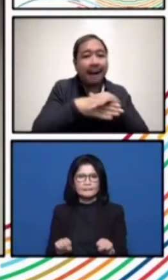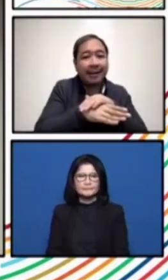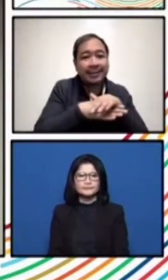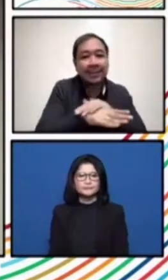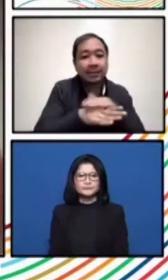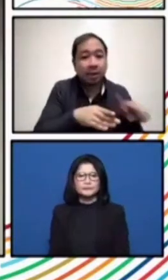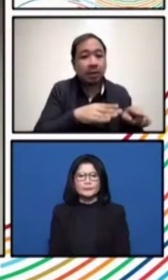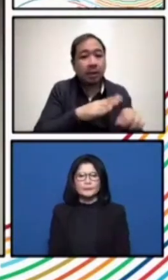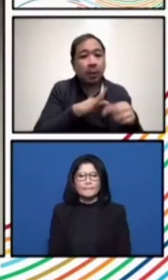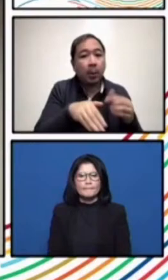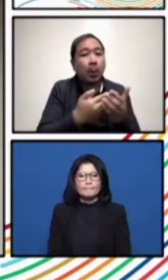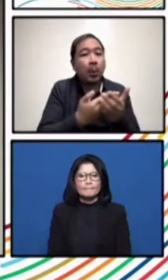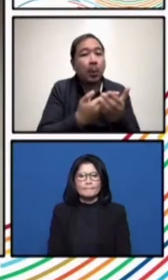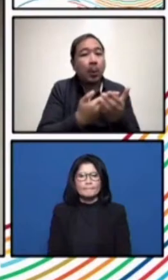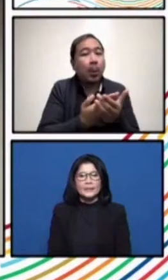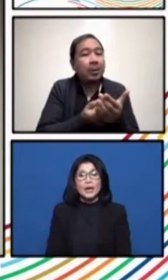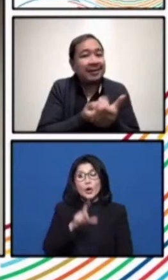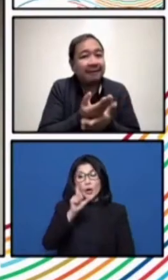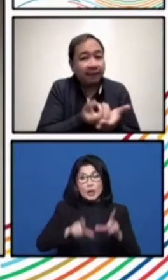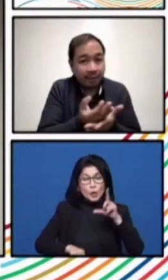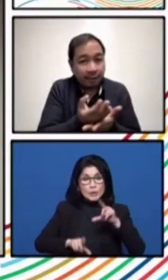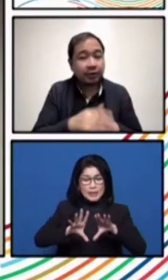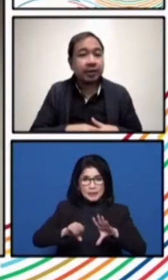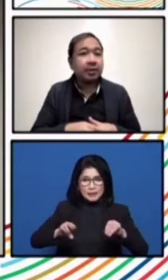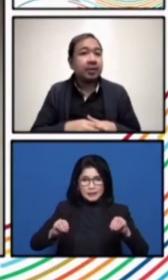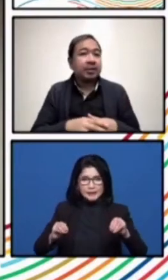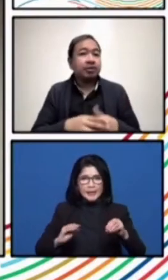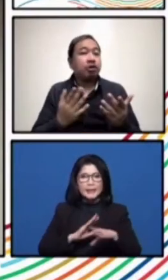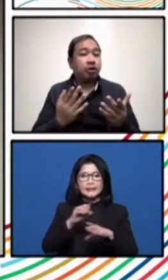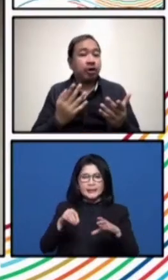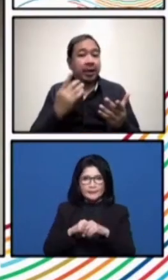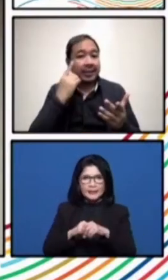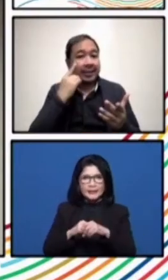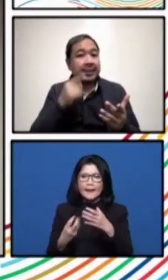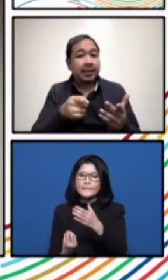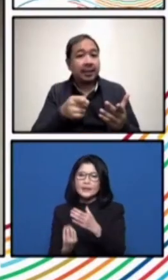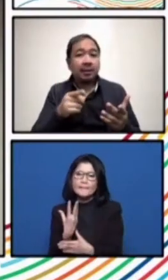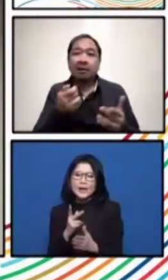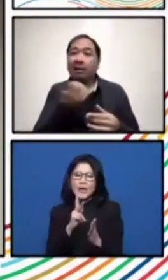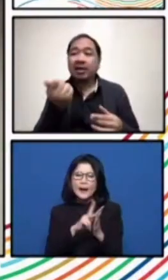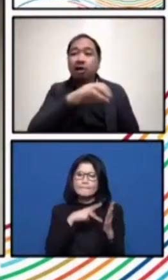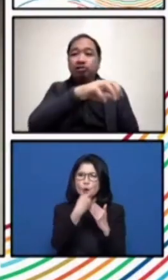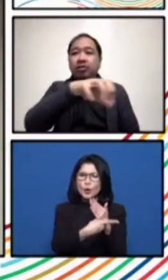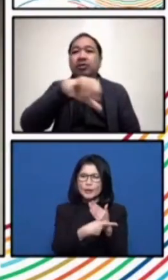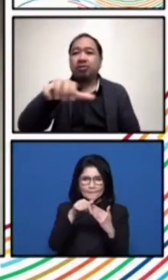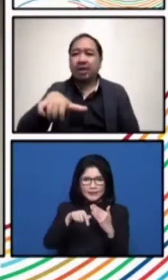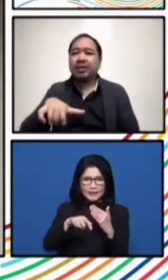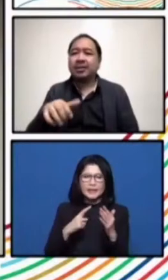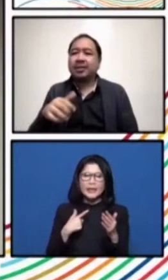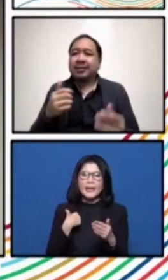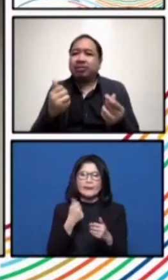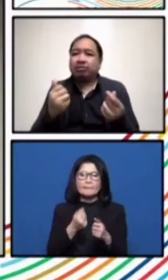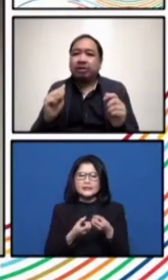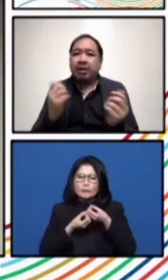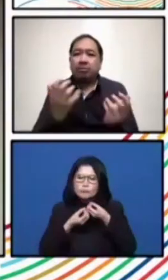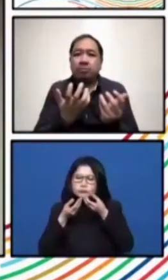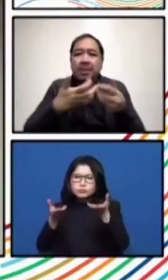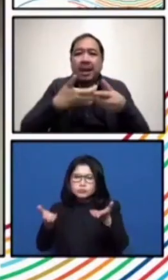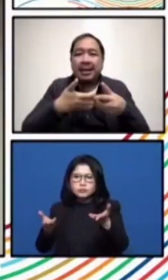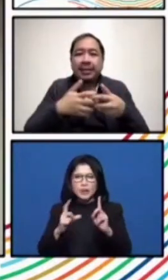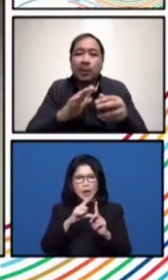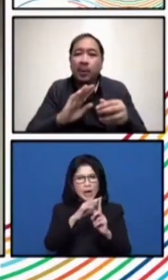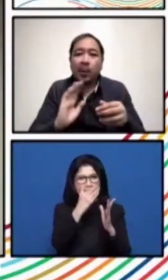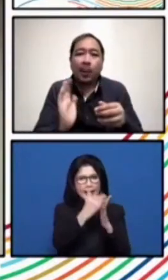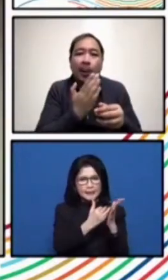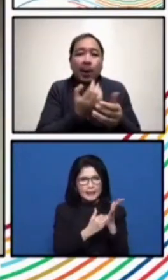the information from from various places and can harmonize that together and a few other countries now are trying to work on harmonizing data and and